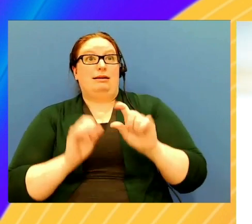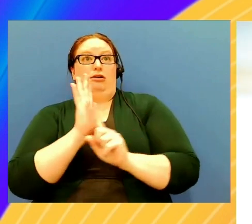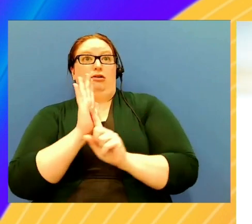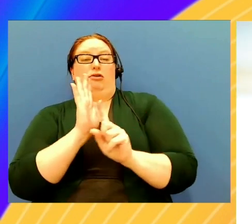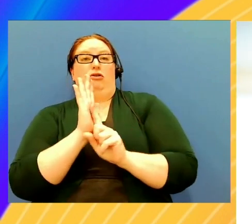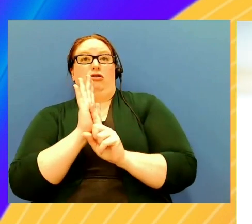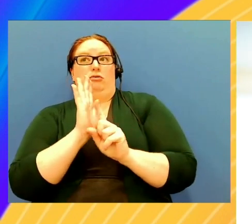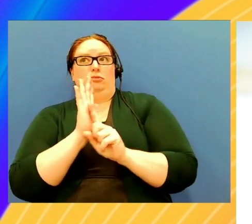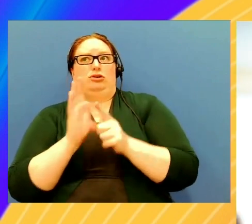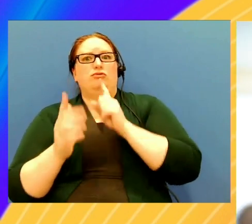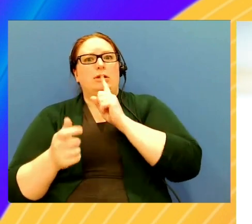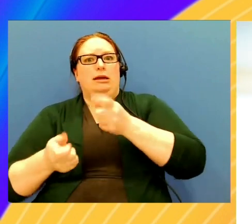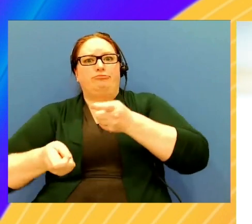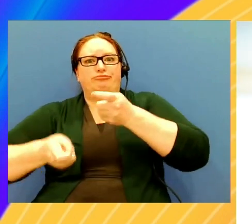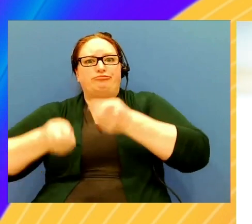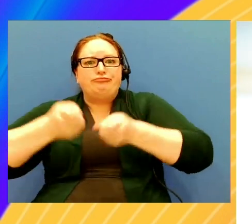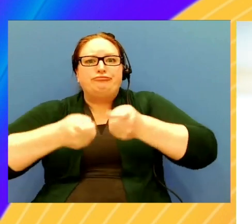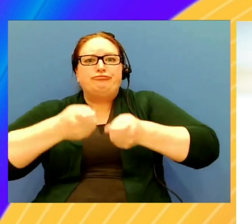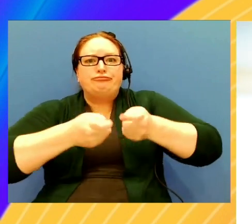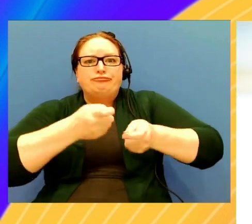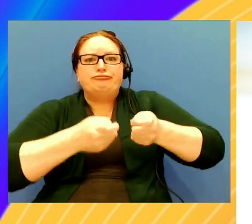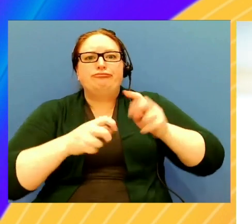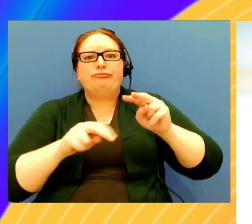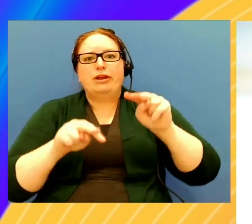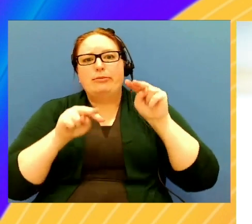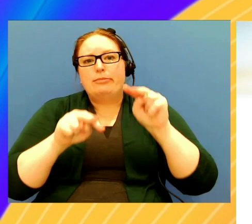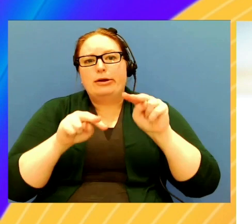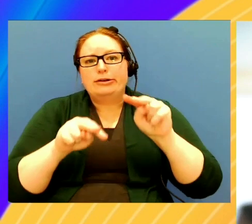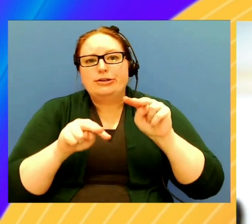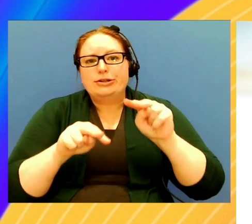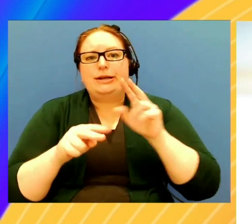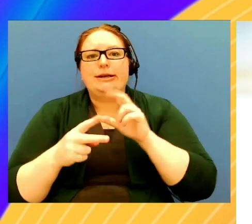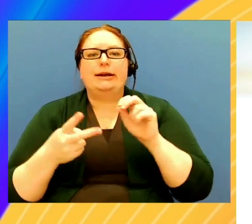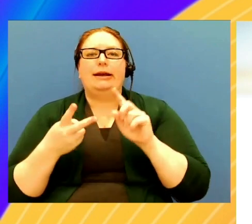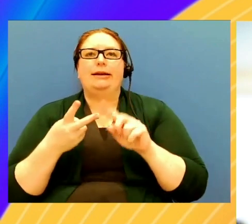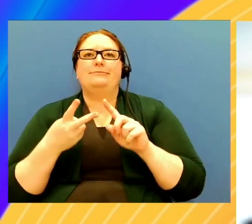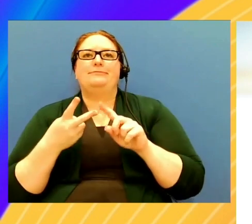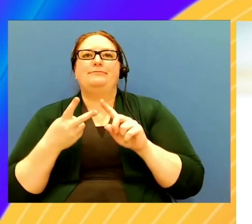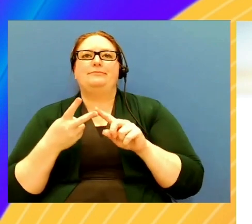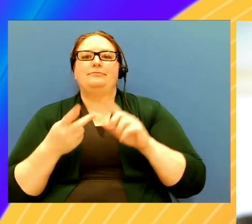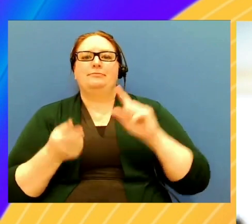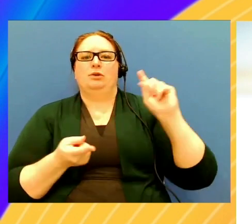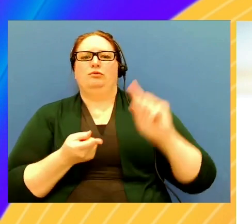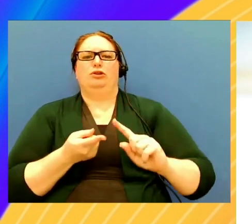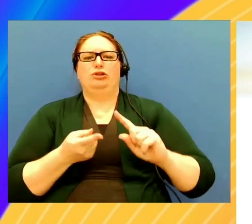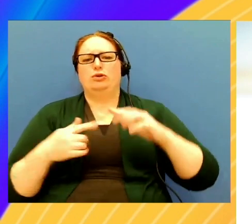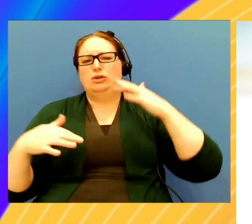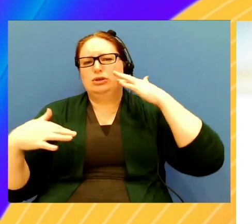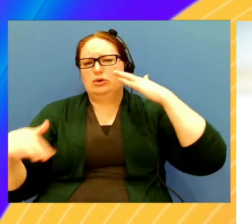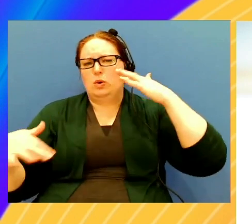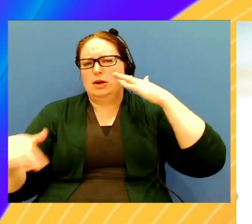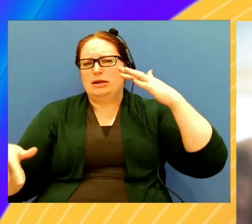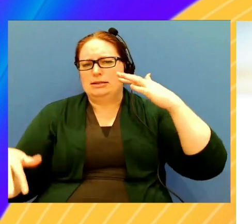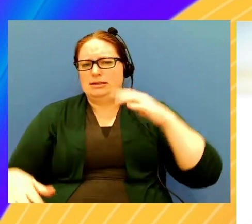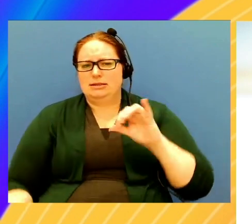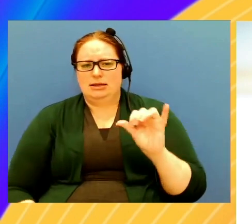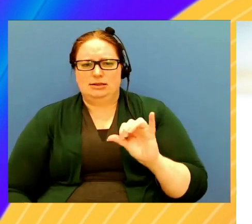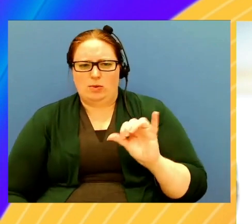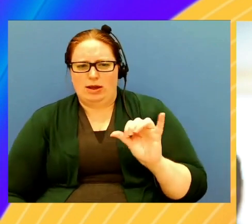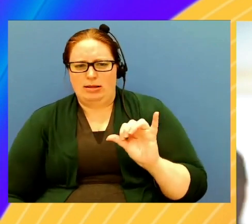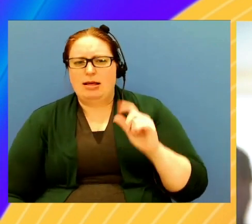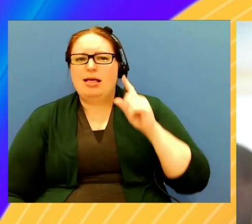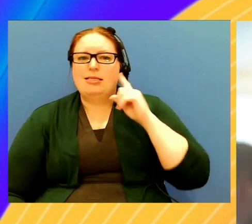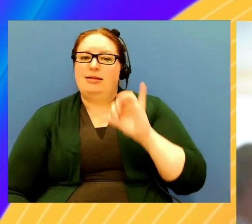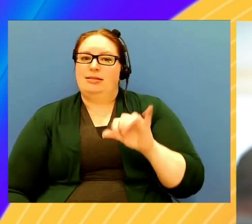like fine tune their monitoring game, as well as like reduce noise, right? I think that's one big issue